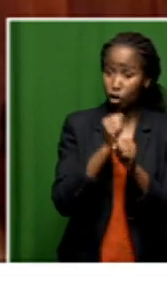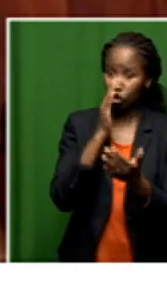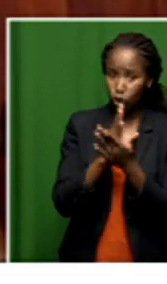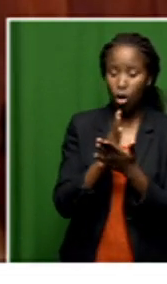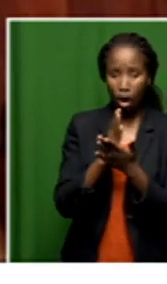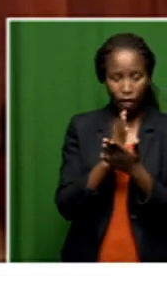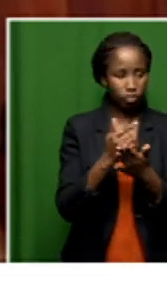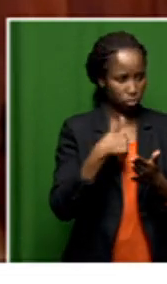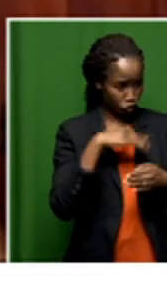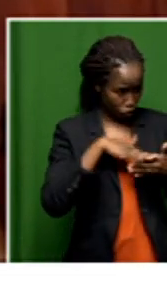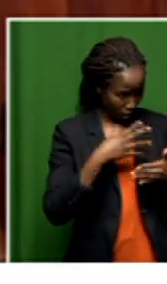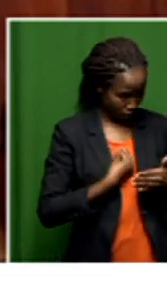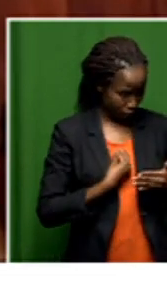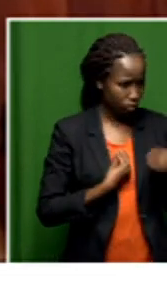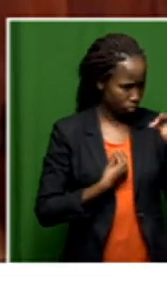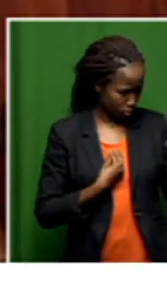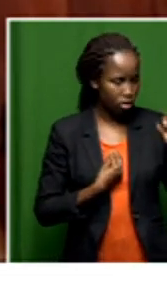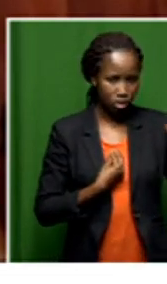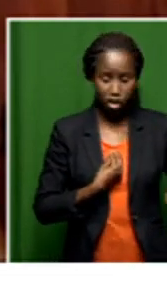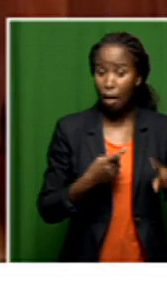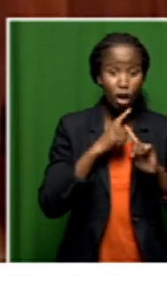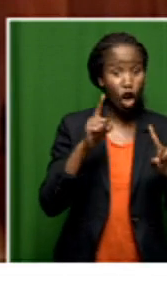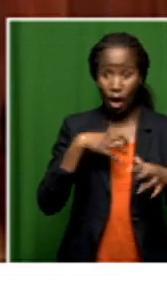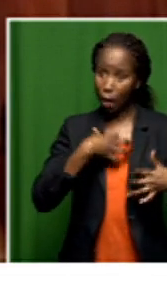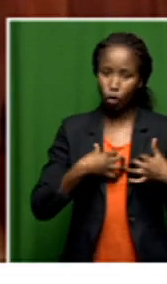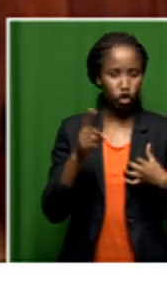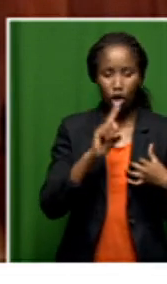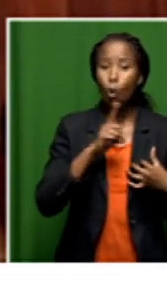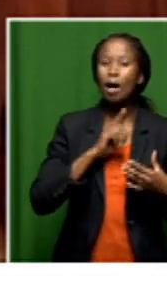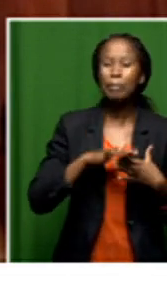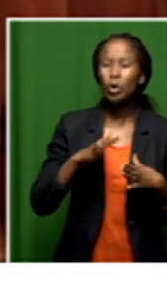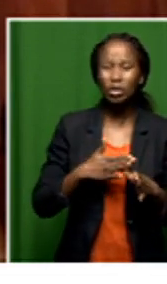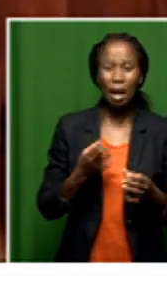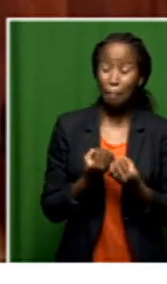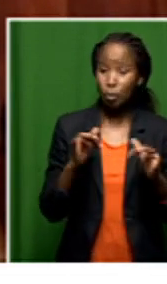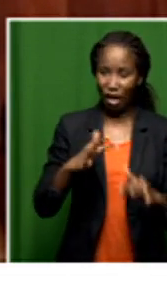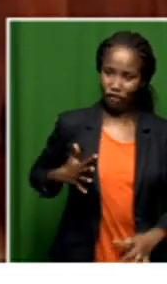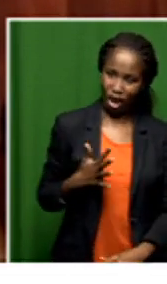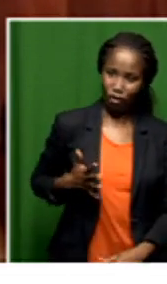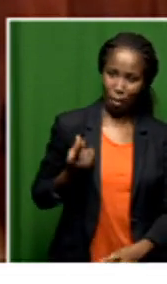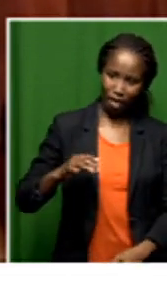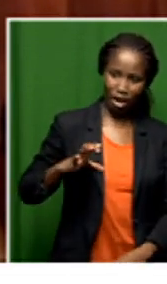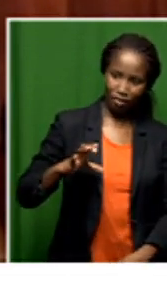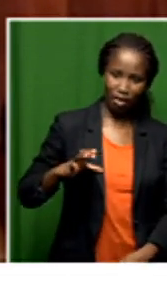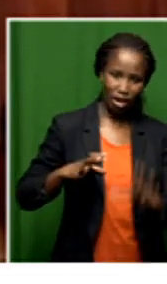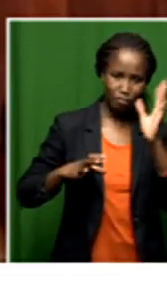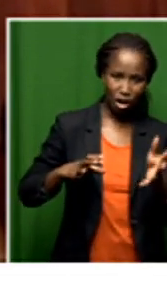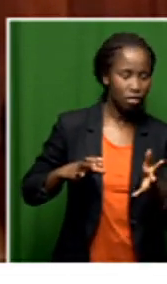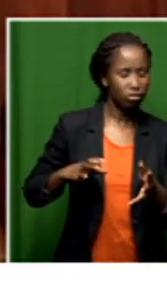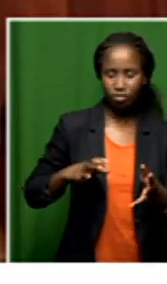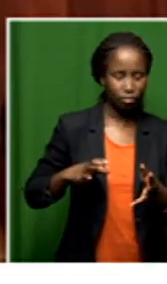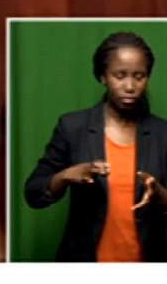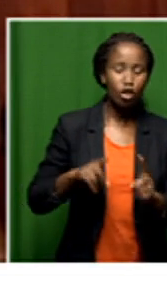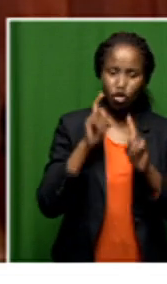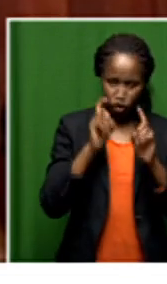reason. Don't invest overseas out of emotion, whether that's greed because everyone else is telling you about how much money they're making, or out of fear